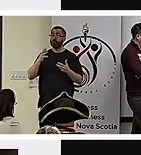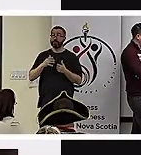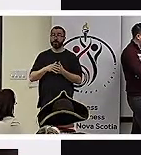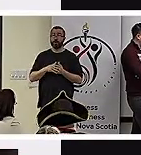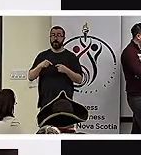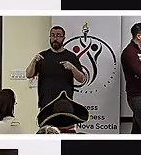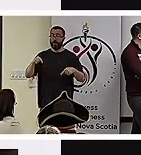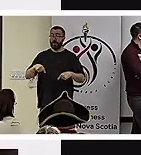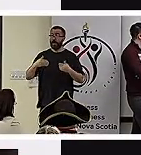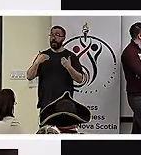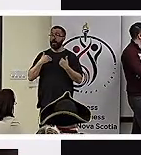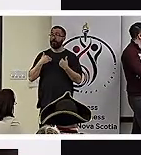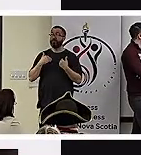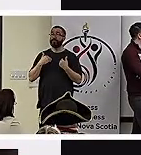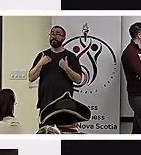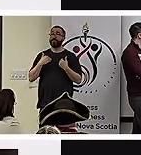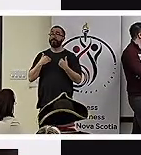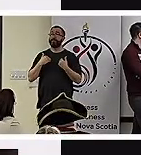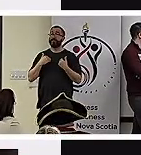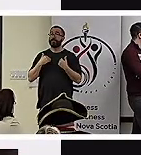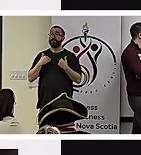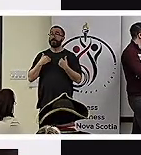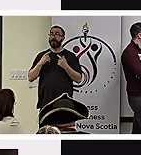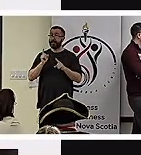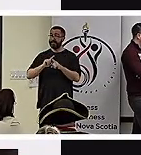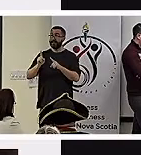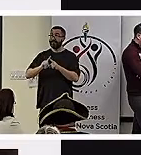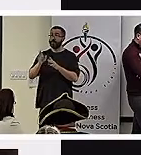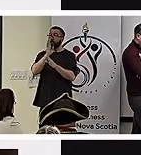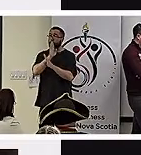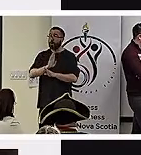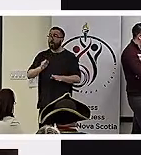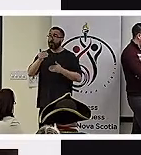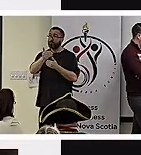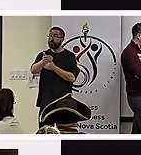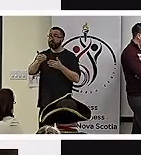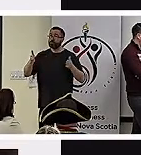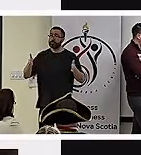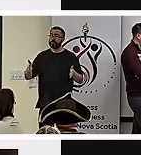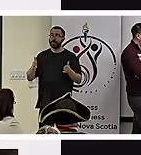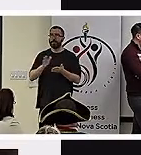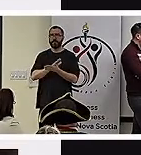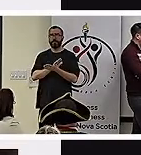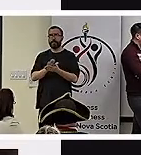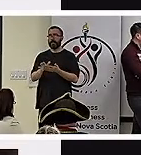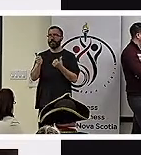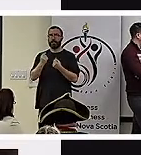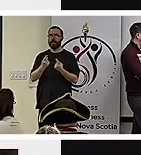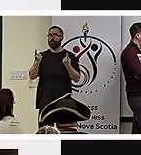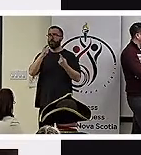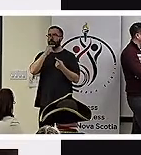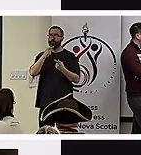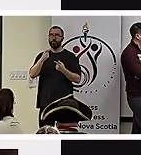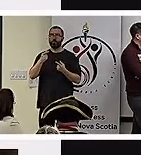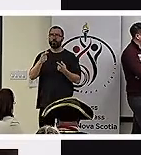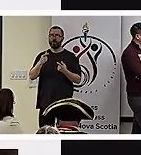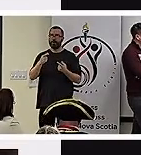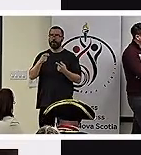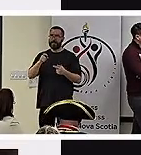have lots of different sensory rooms or quiet rooms, which means any of our friends that maybe need time